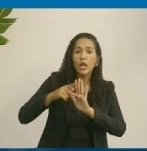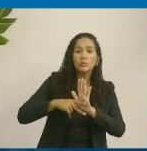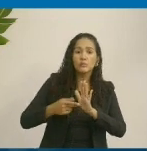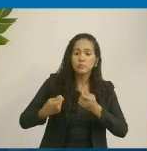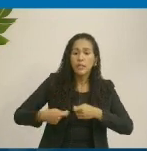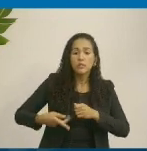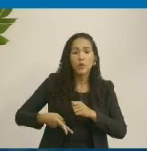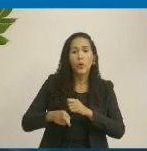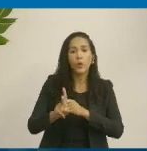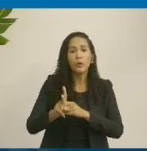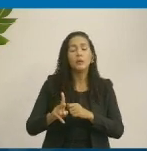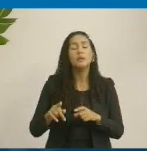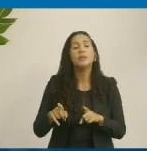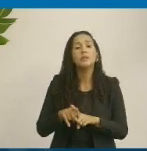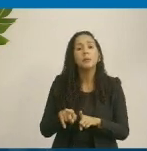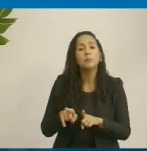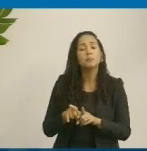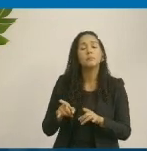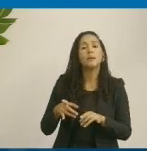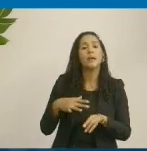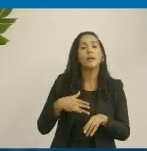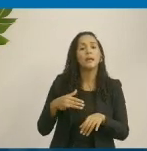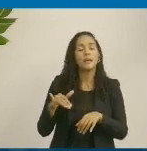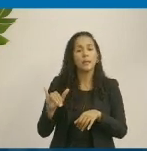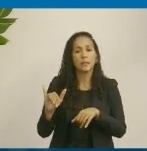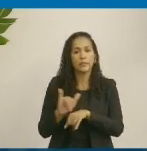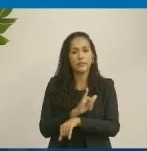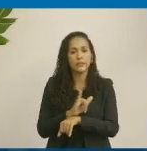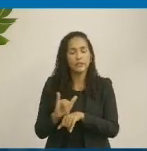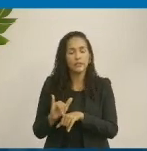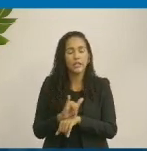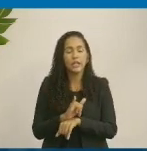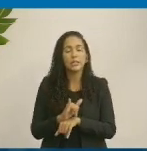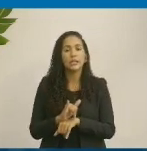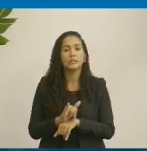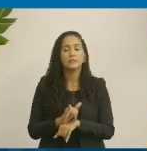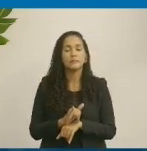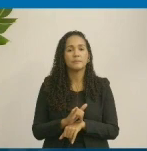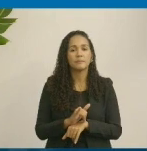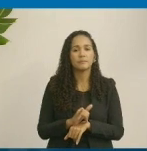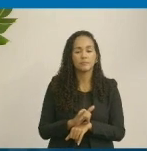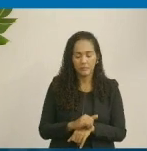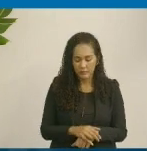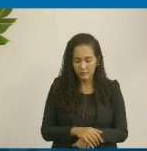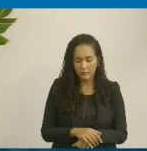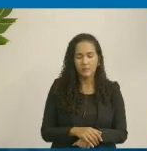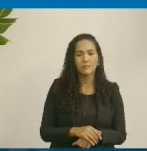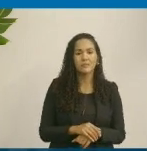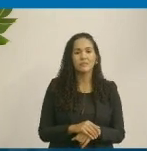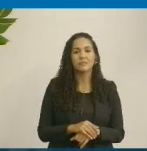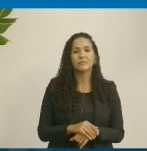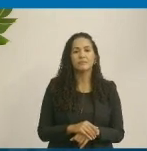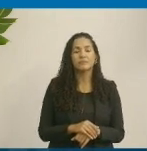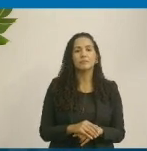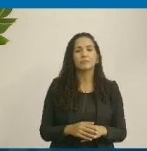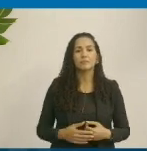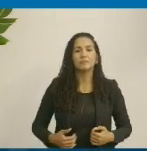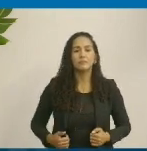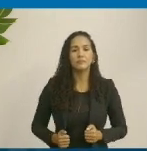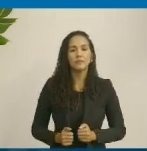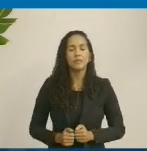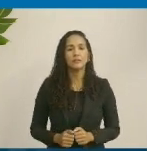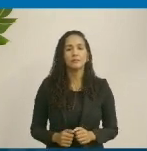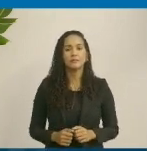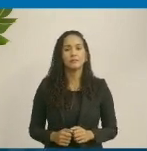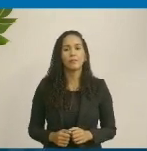were are clearly shown by data at the Company Independent Policy Cure Research Institute. So the, in